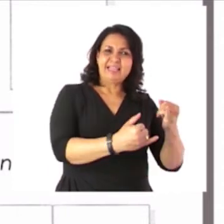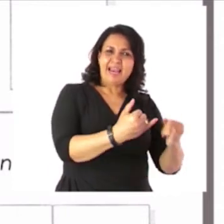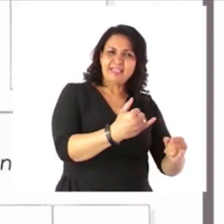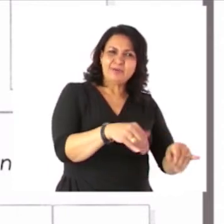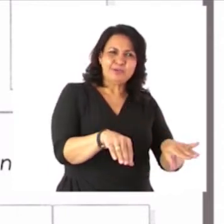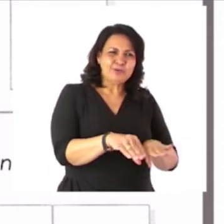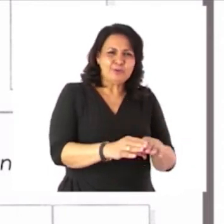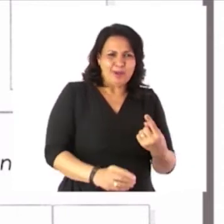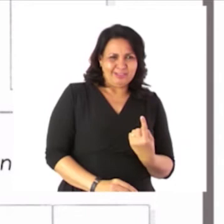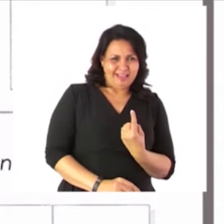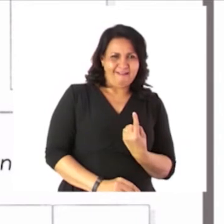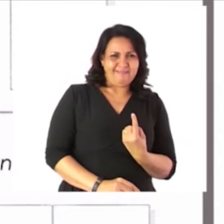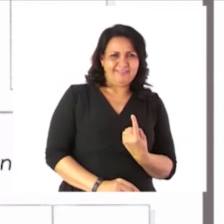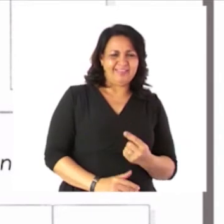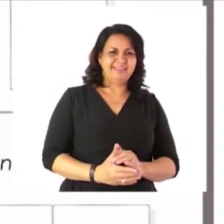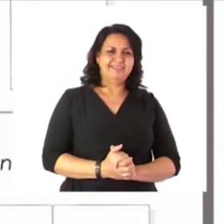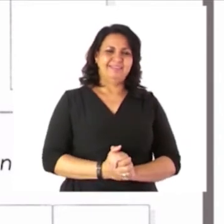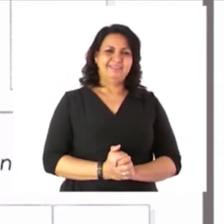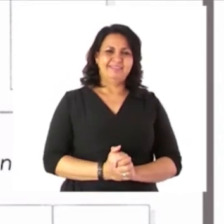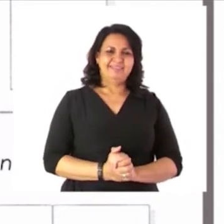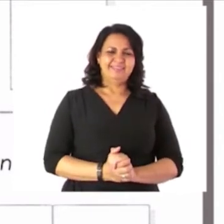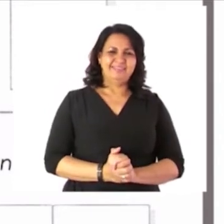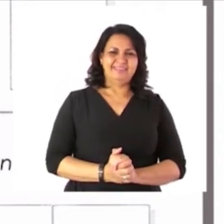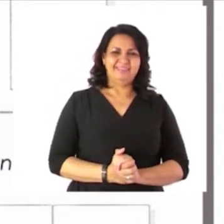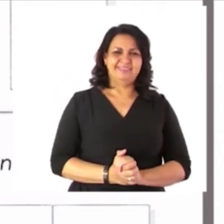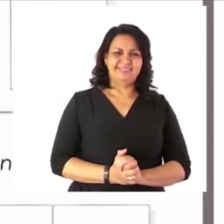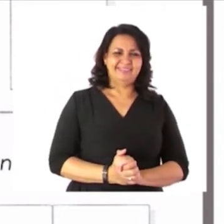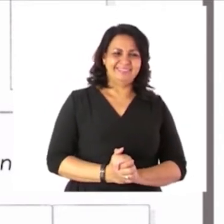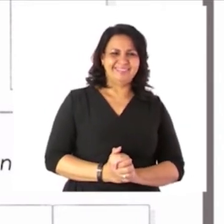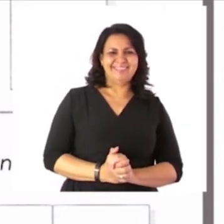all by yourself. That is awesome.